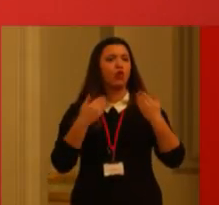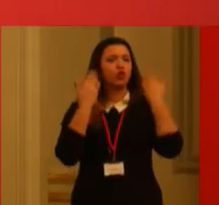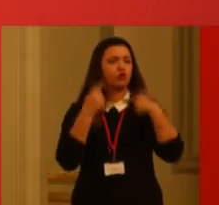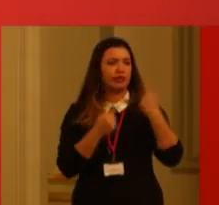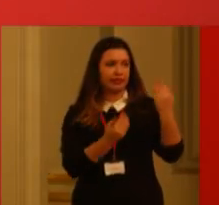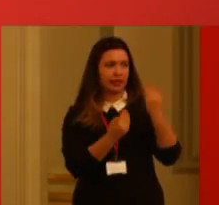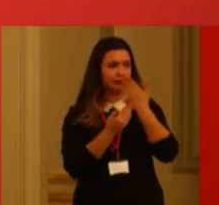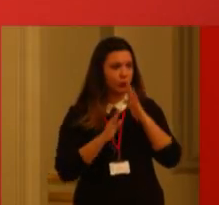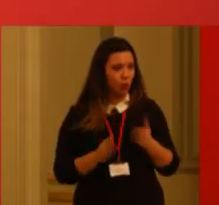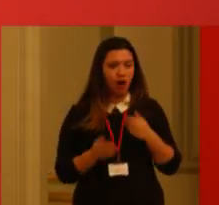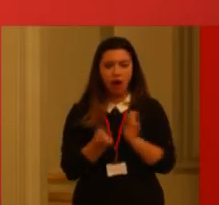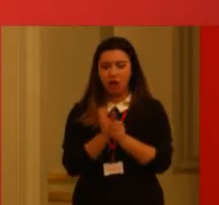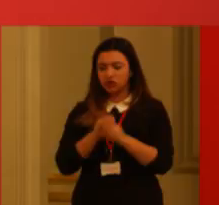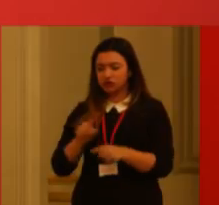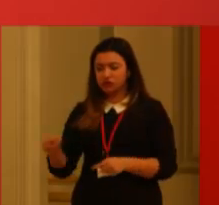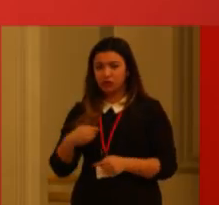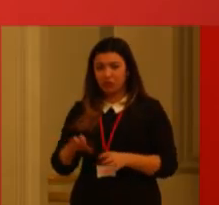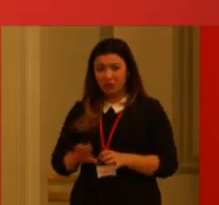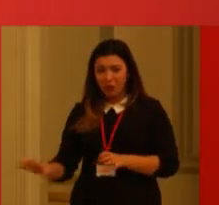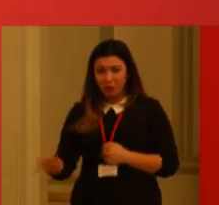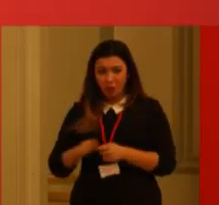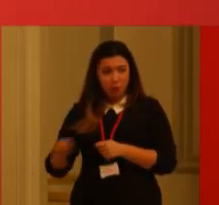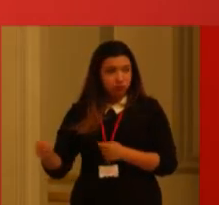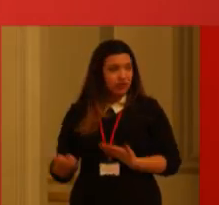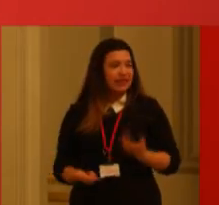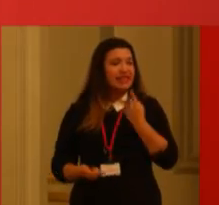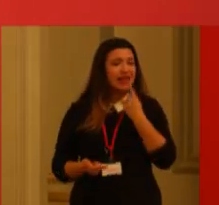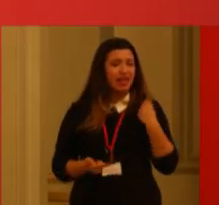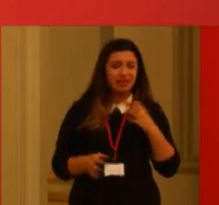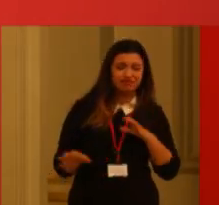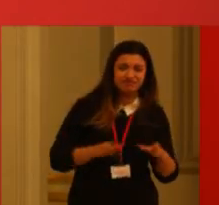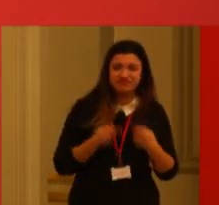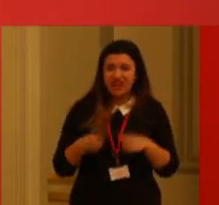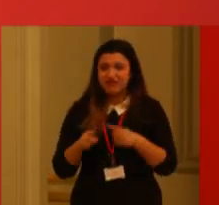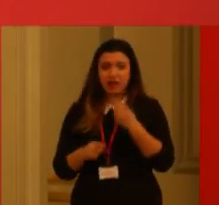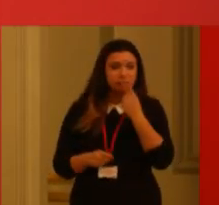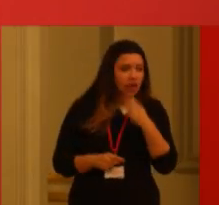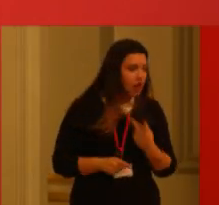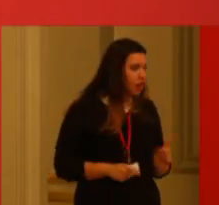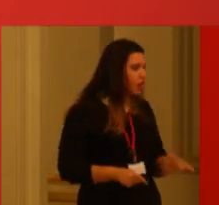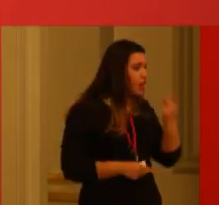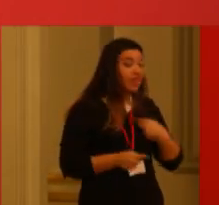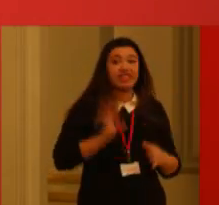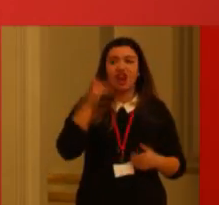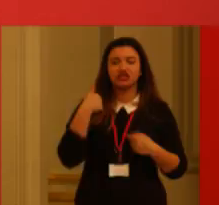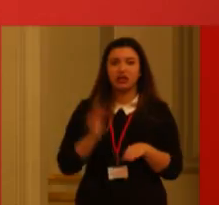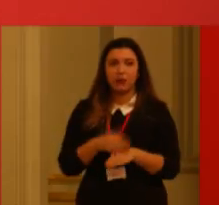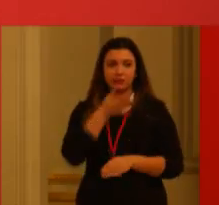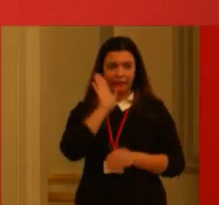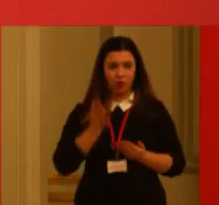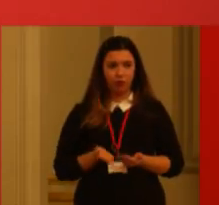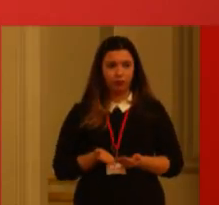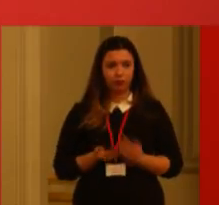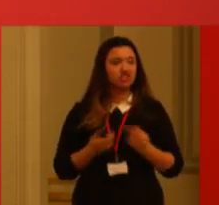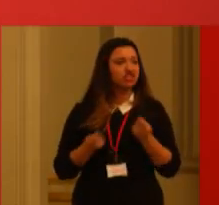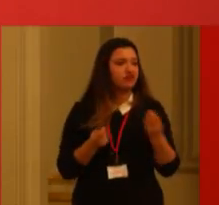you migrate to Turkey, there is no legal system to support you, you're detached from your family, language is a barrier, and the